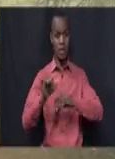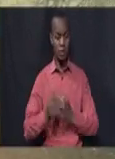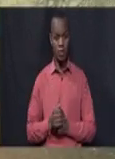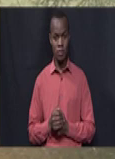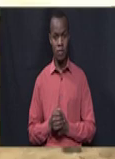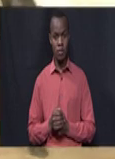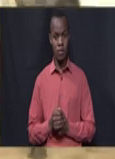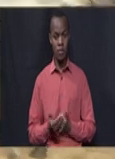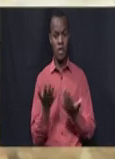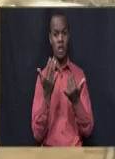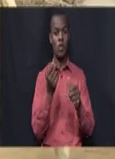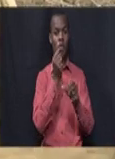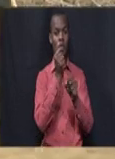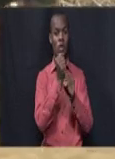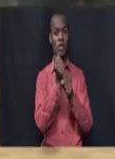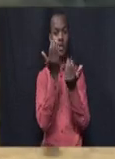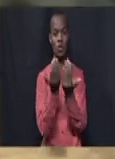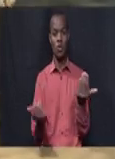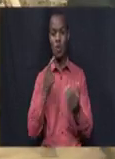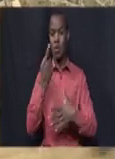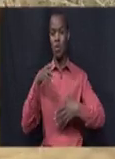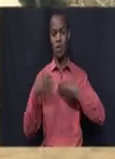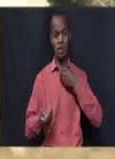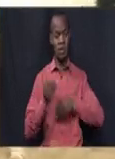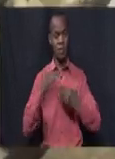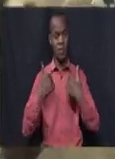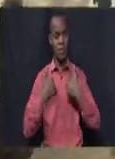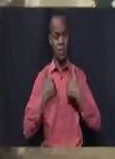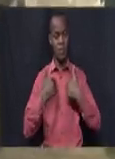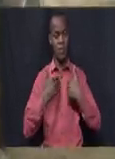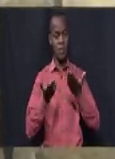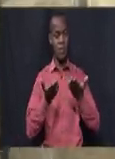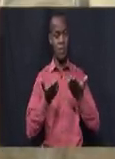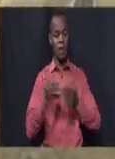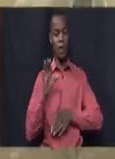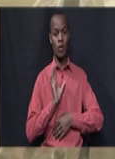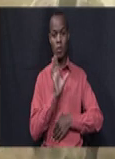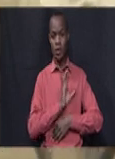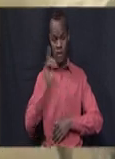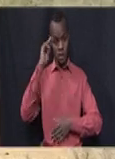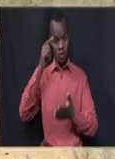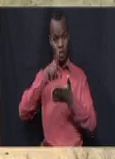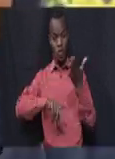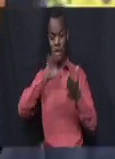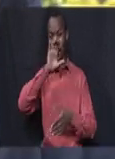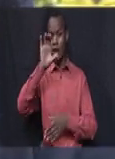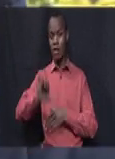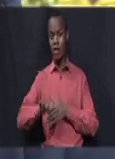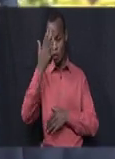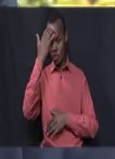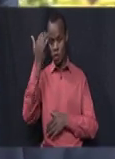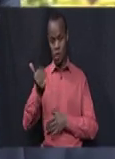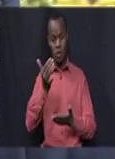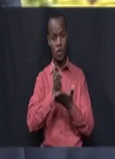are labor assets, but children with disabilities, the community sees them as a burden, because this community is a moving